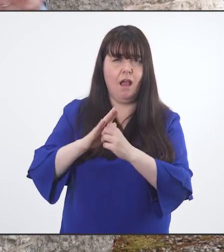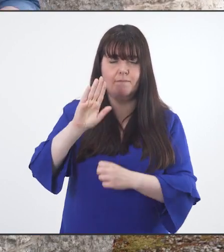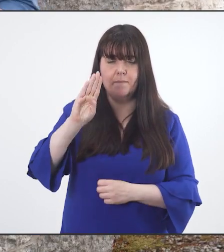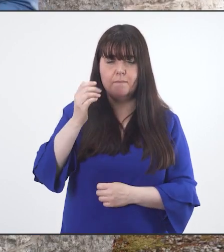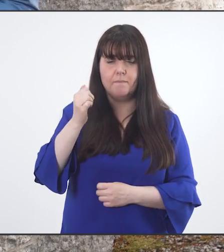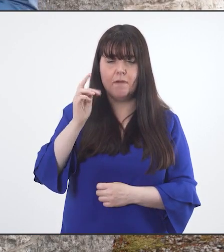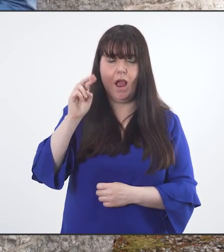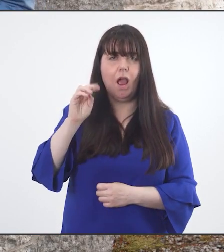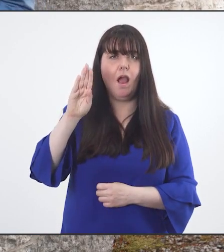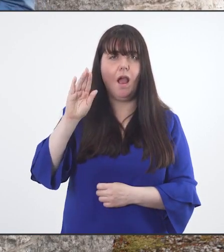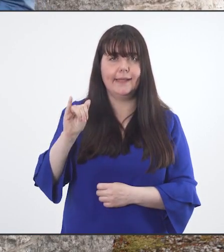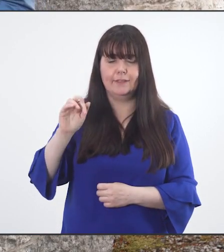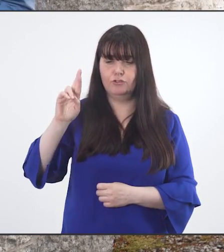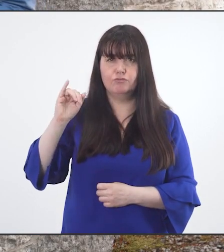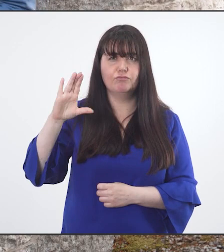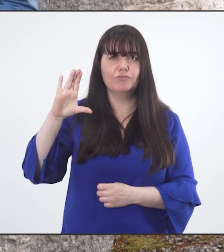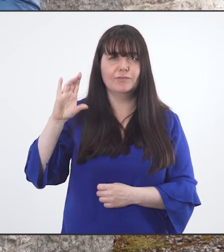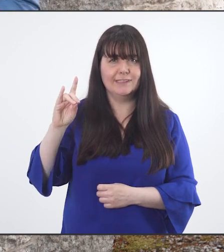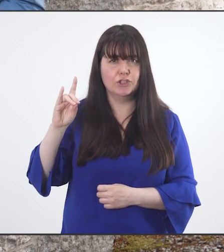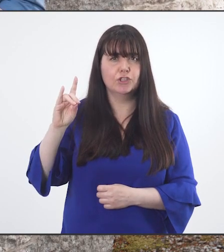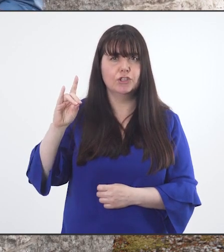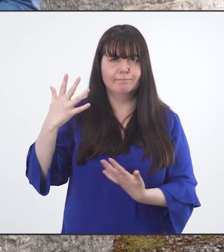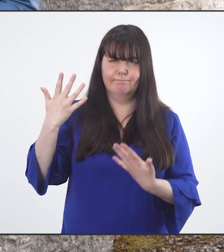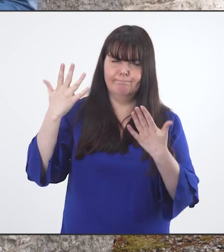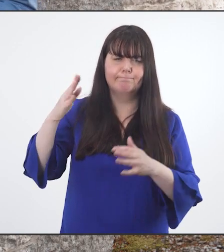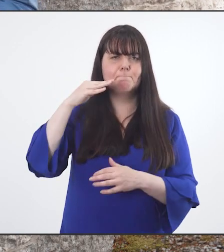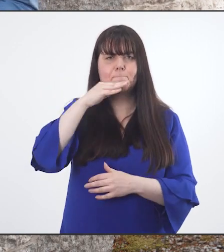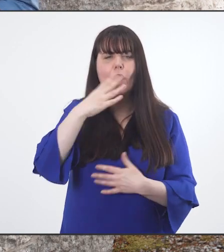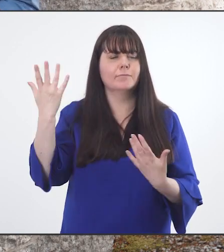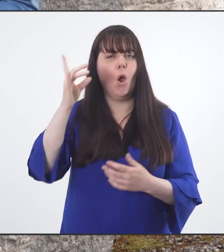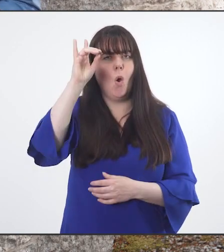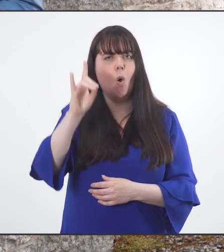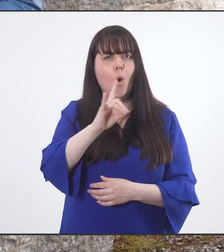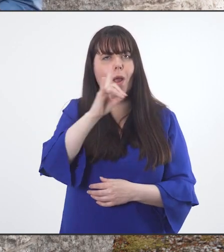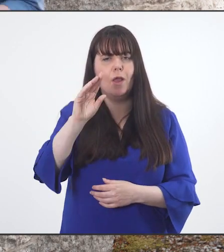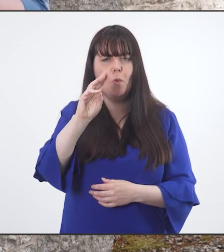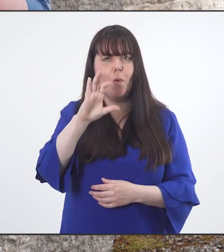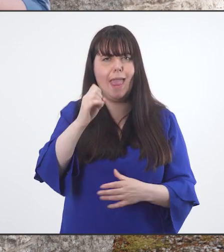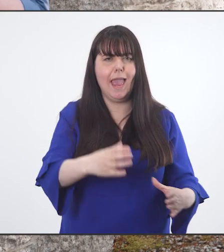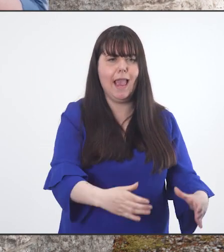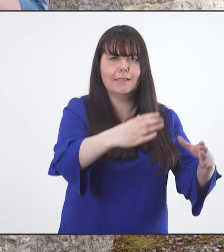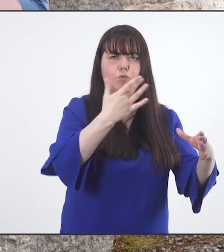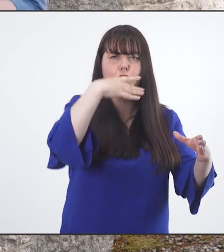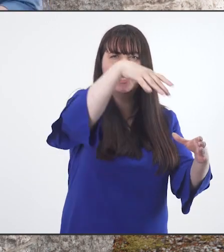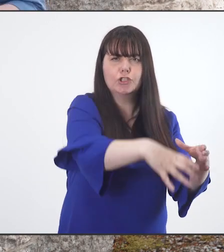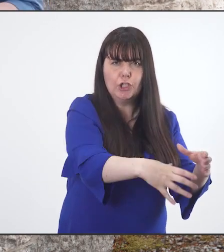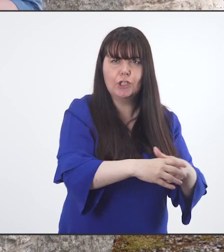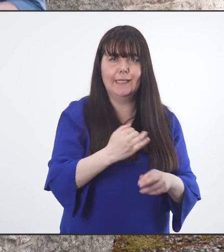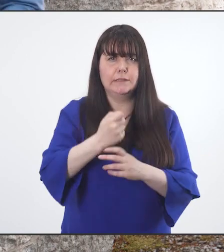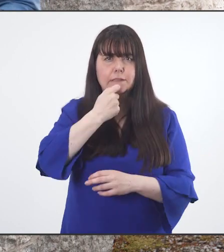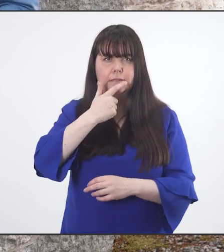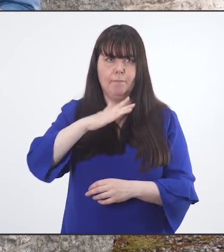It's mentioned, for example, in 1610 in the writings of Barnaby Rich as having one of the